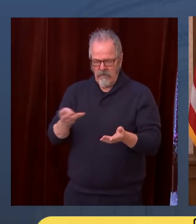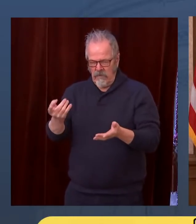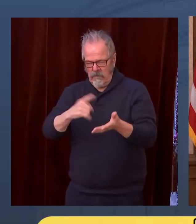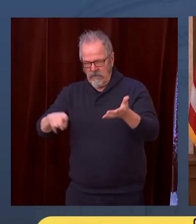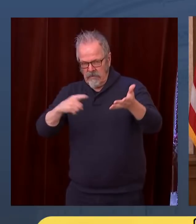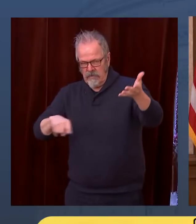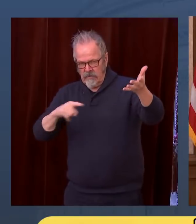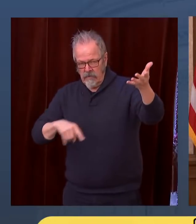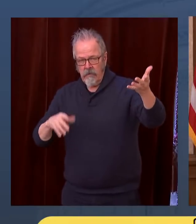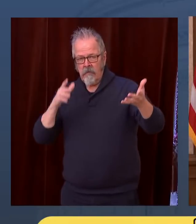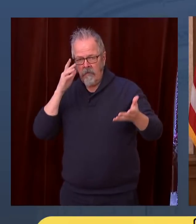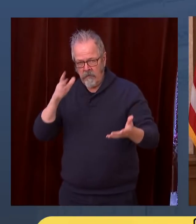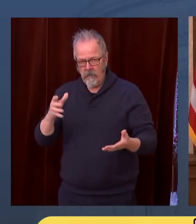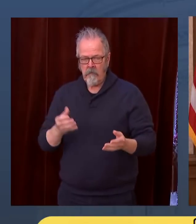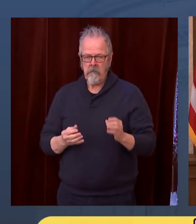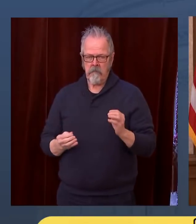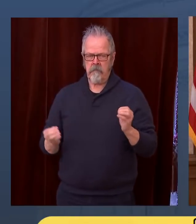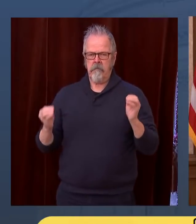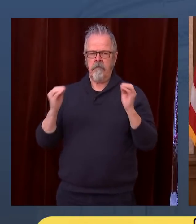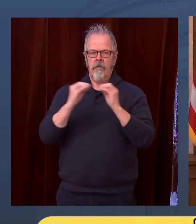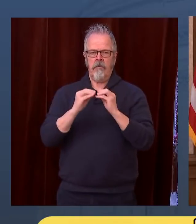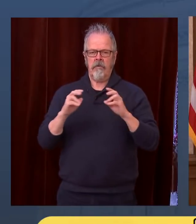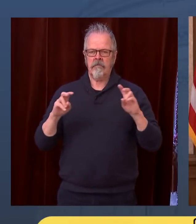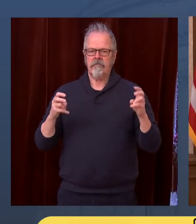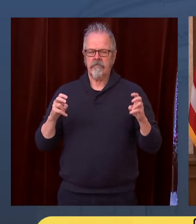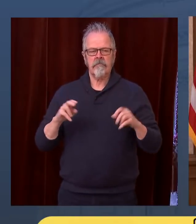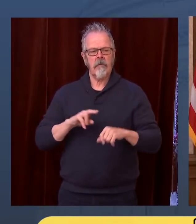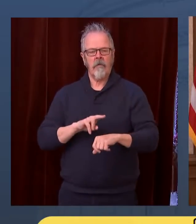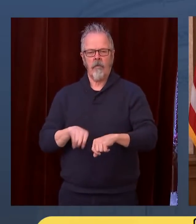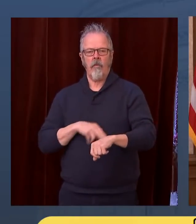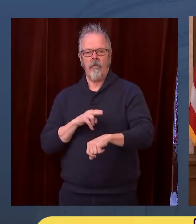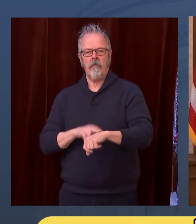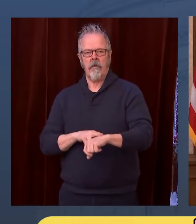into regaining what we consider a much more normal life.